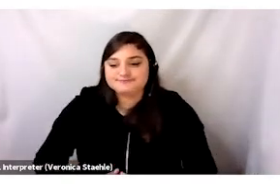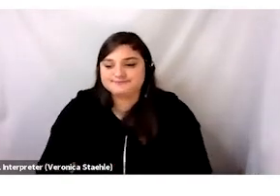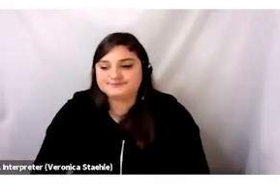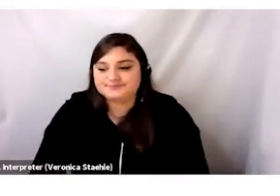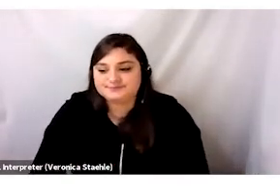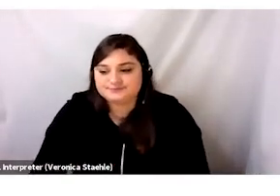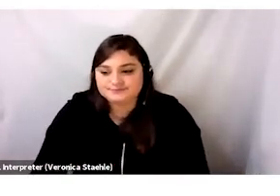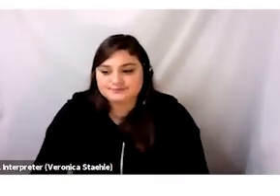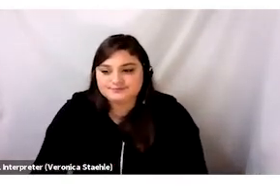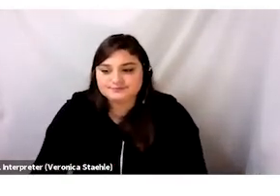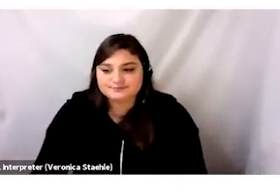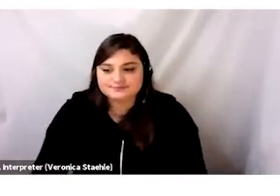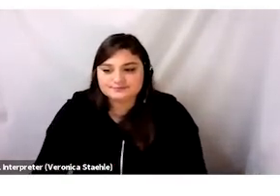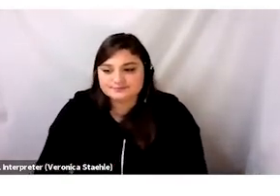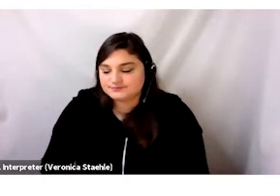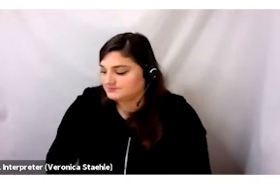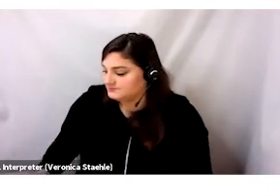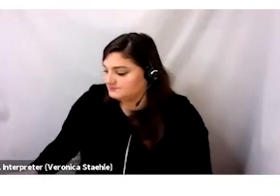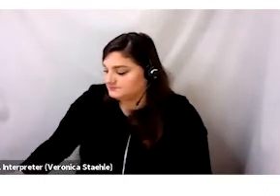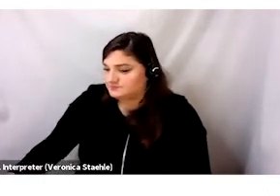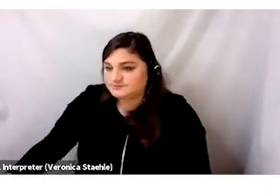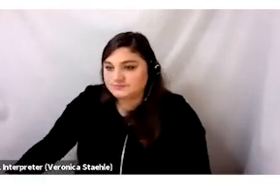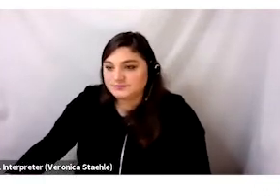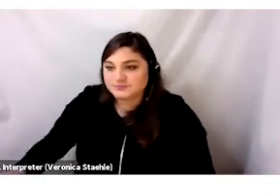So, really quickly, although quickly is